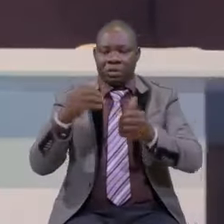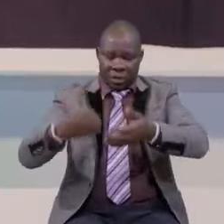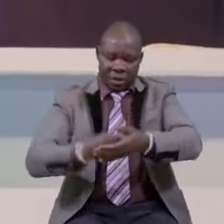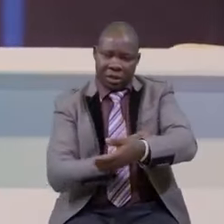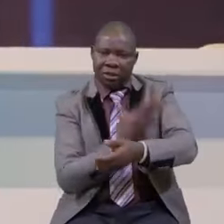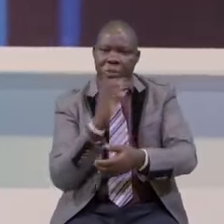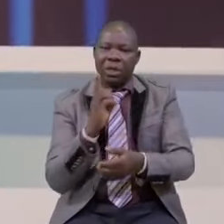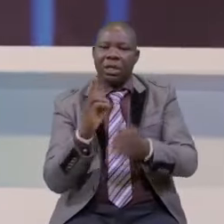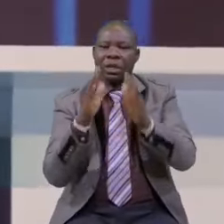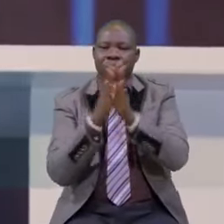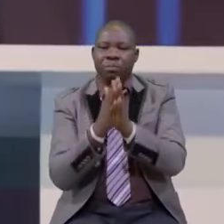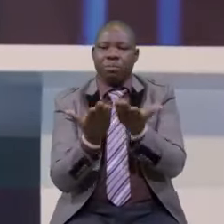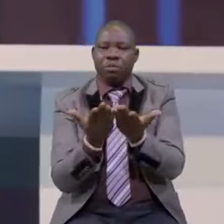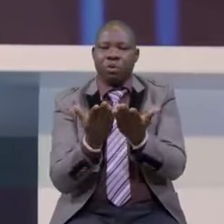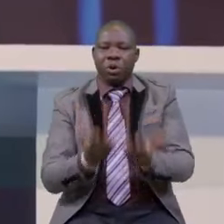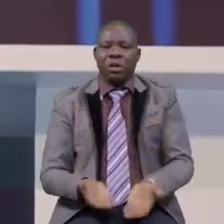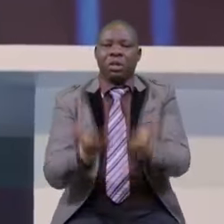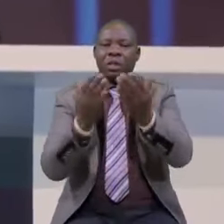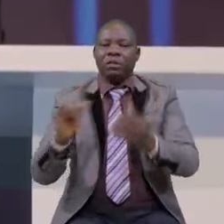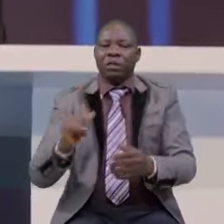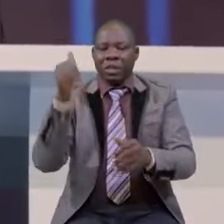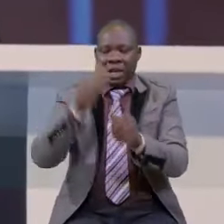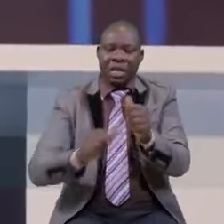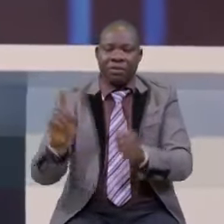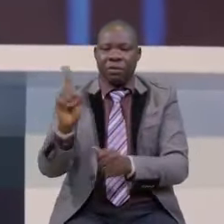inspired book, lifting up everyone.